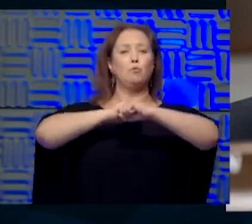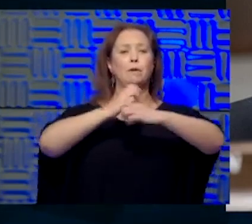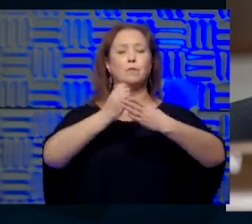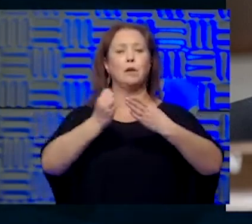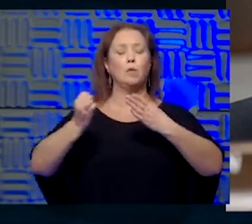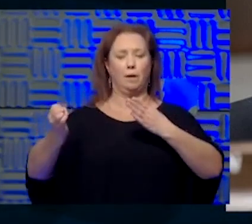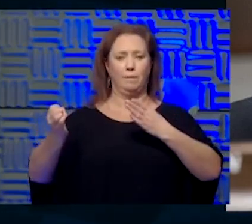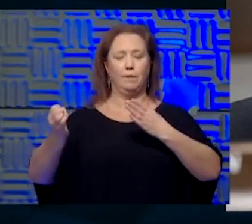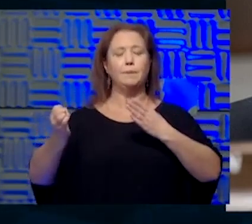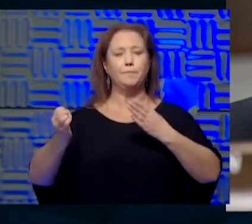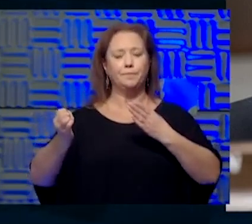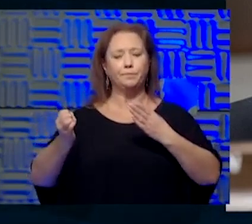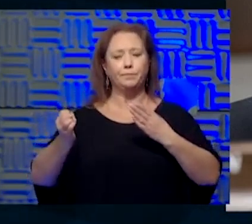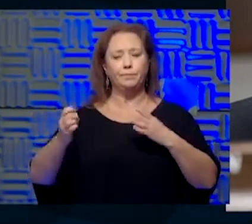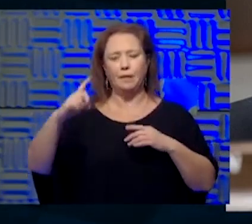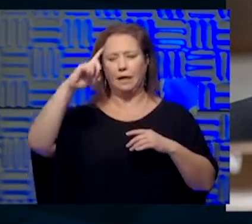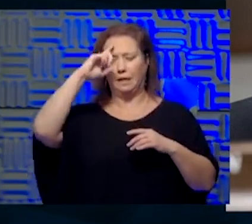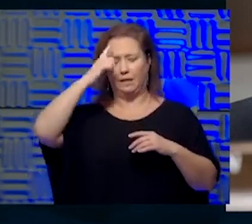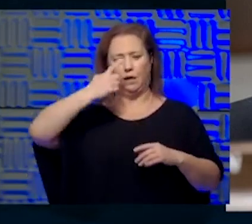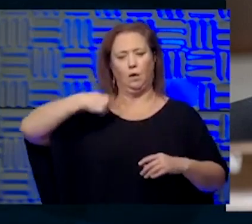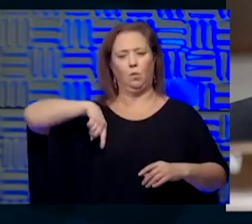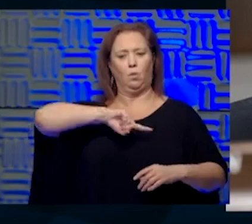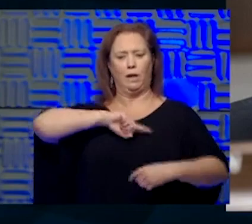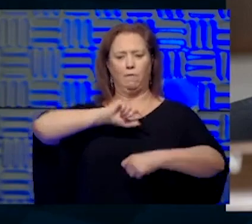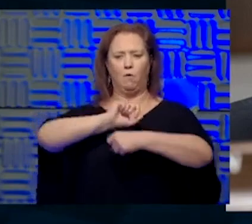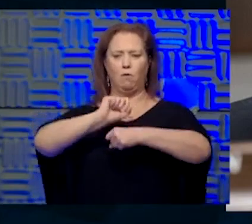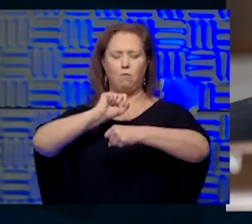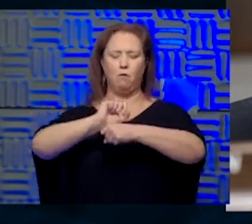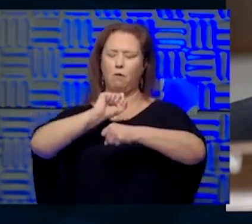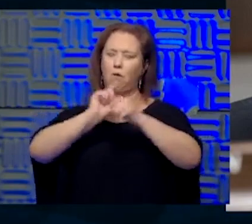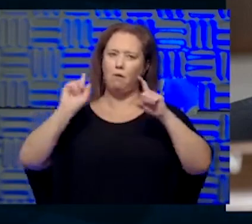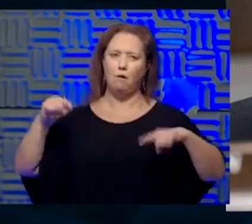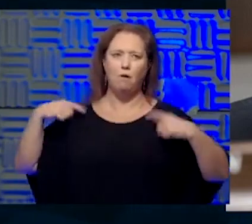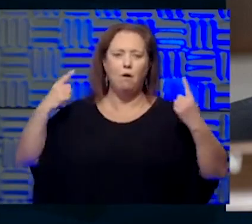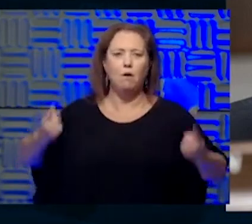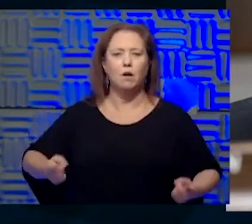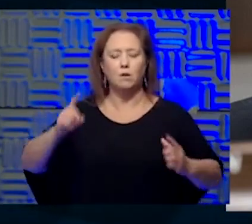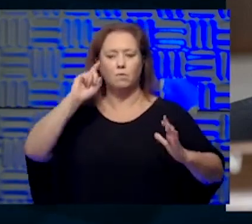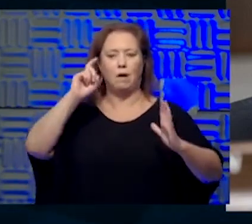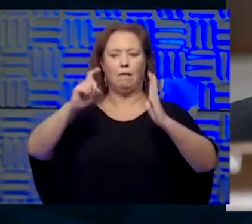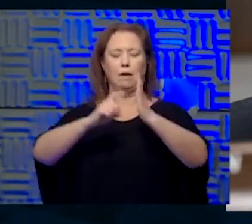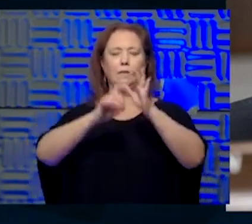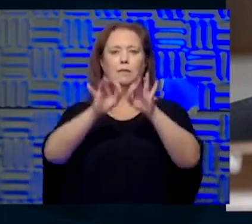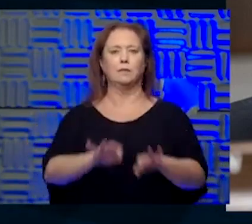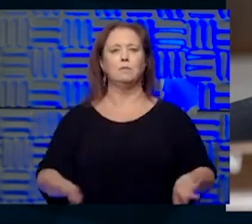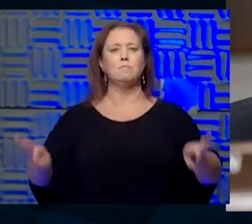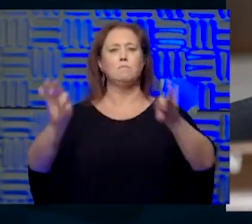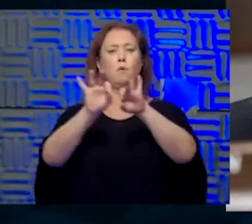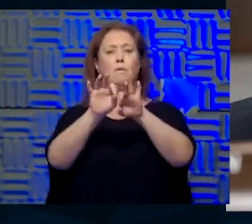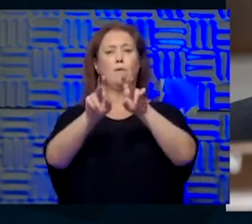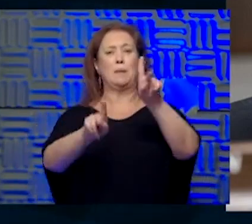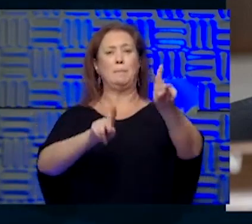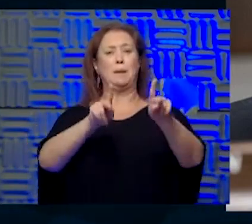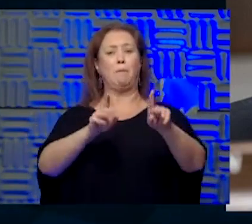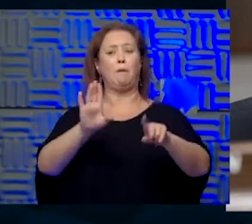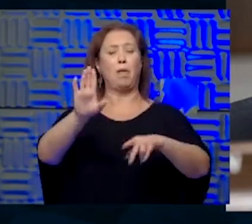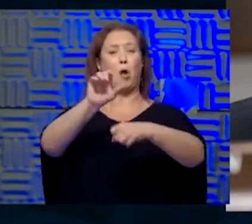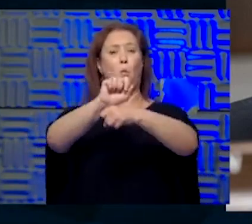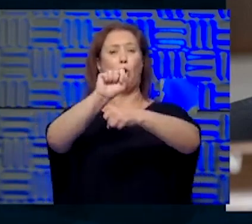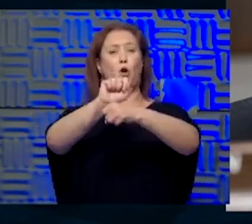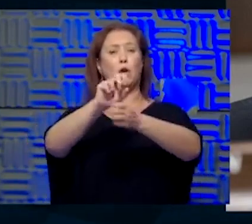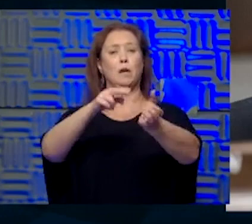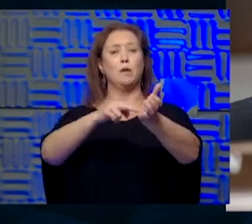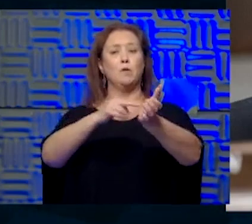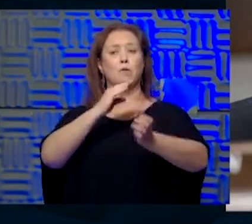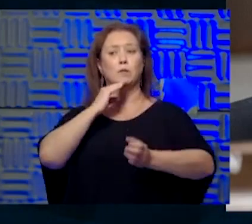I think that we've worked hard, a recognition that how important it is for the people who work at a nursing home to